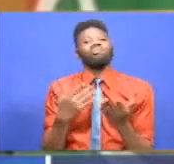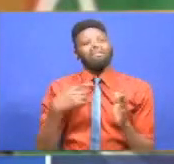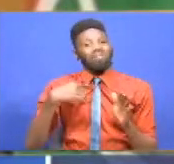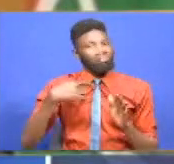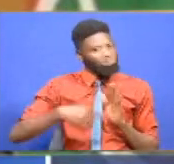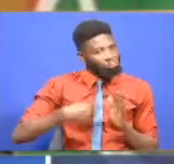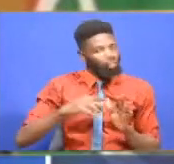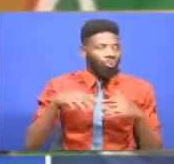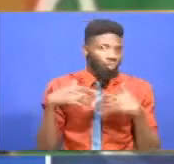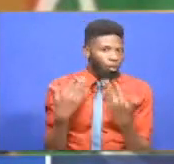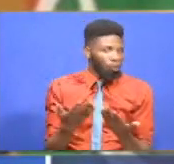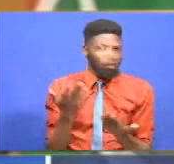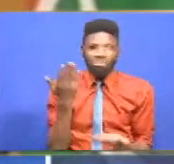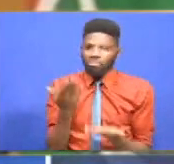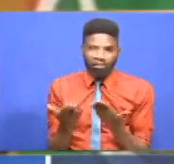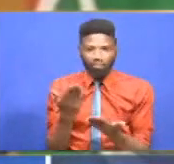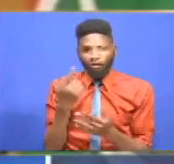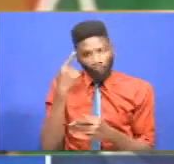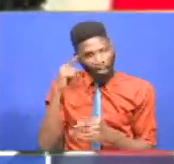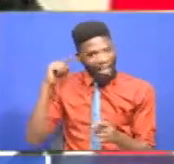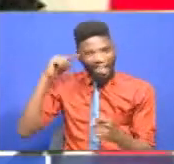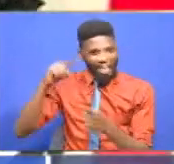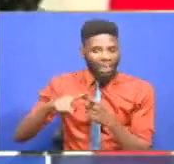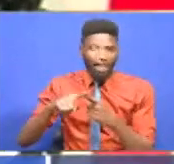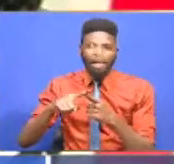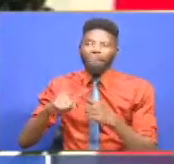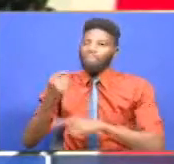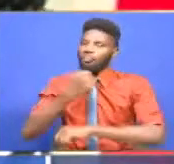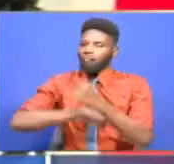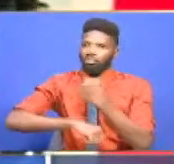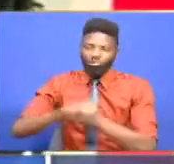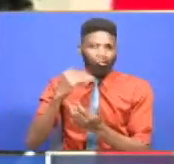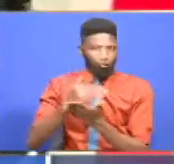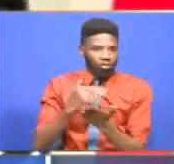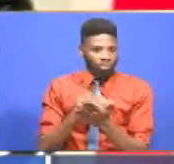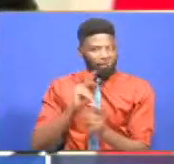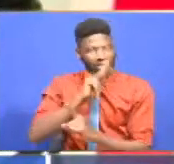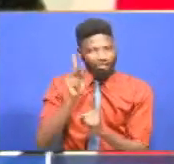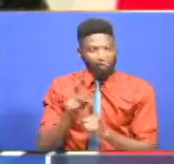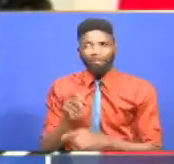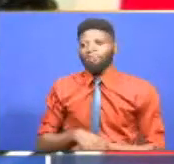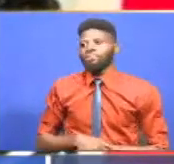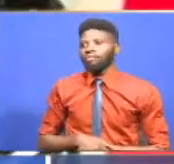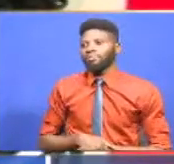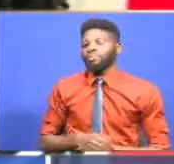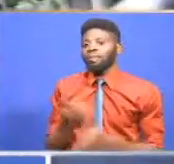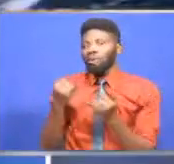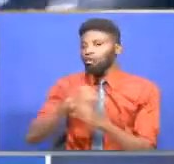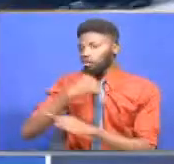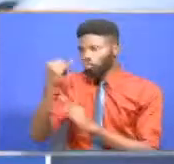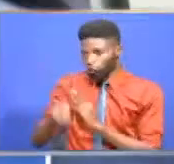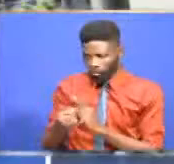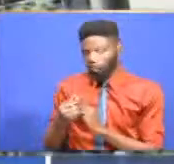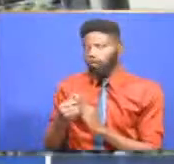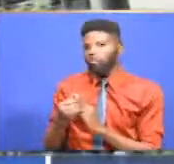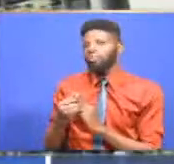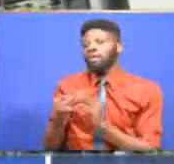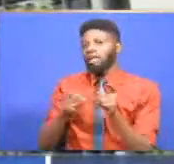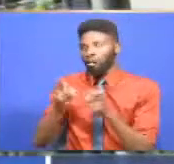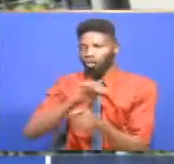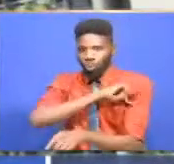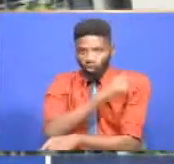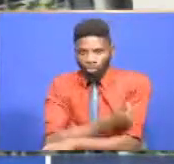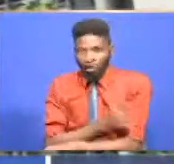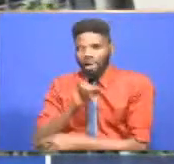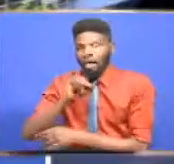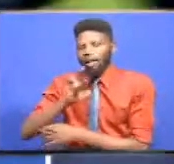for undertaking of a particular initiative. According to Insurance Regulatory Authority, insurance premiums fell by more than 800 million